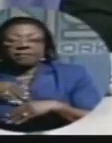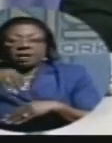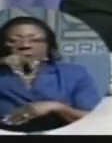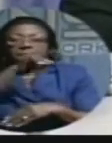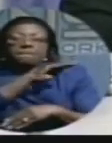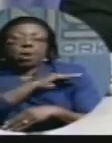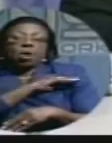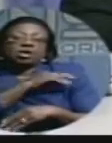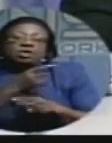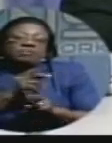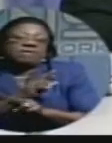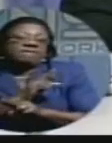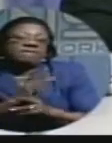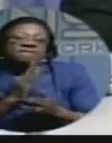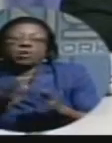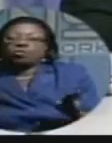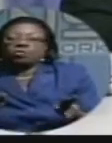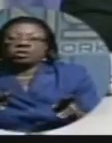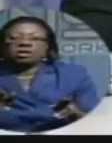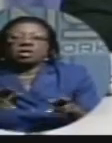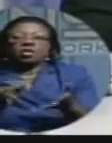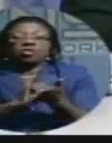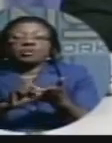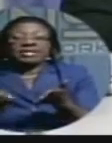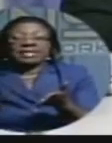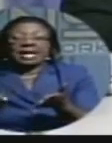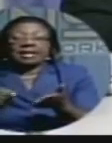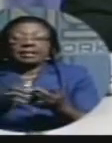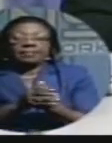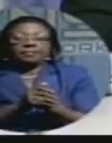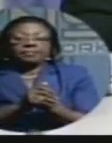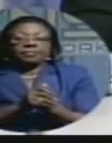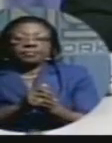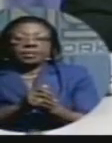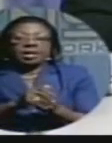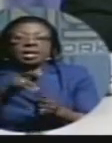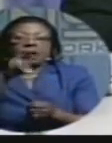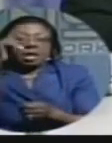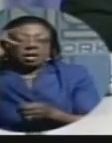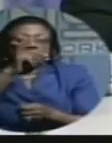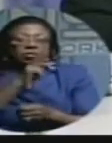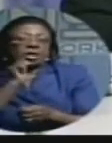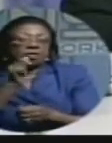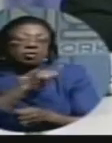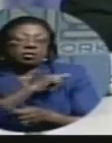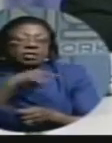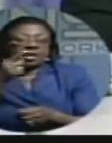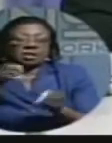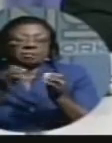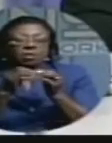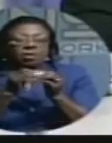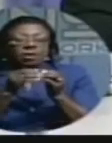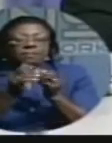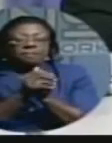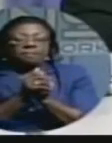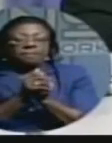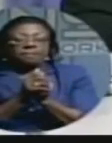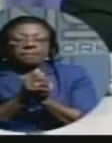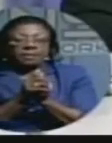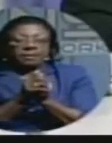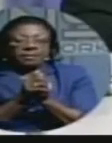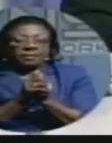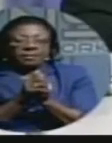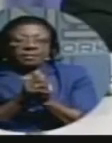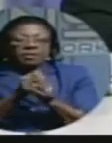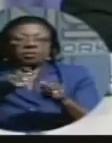statement contradicting the Prime Minister over the possession of NIB's corporate credit card. Well, Andrew Knowles joins us with the latest on the move to